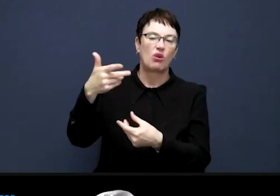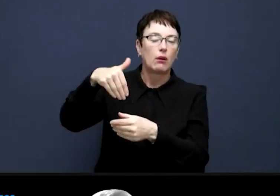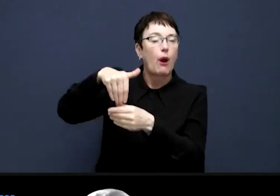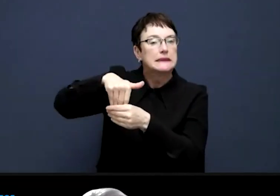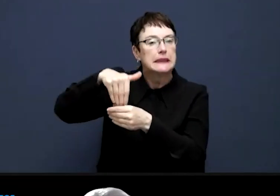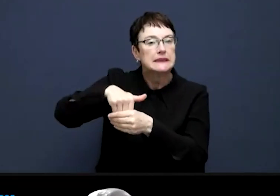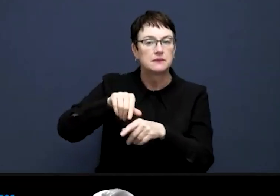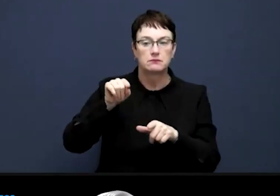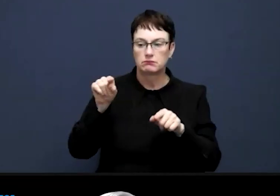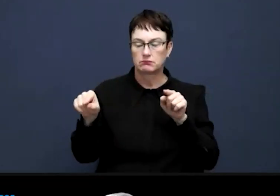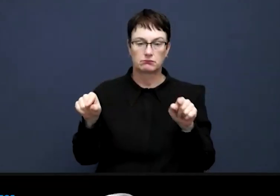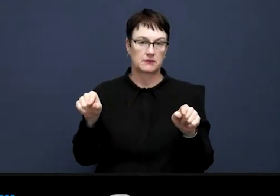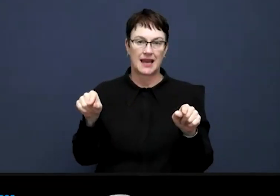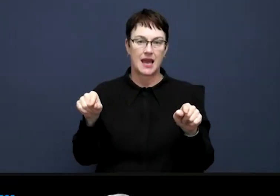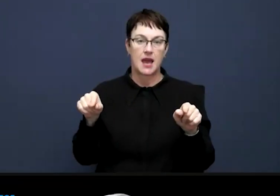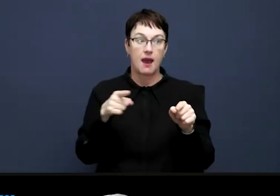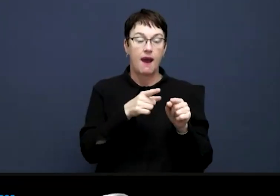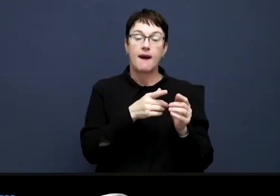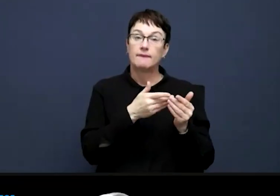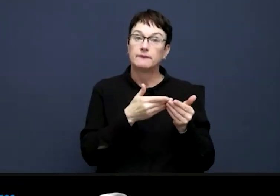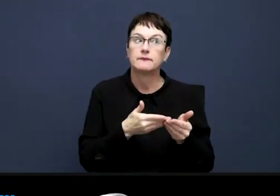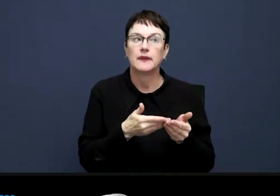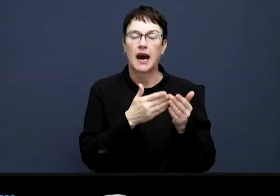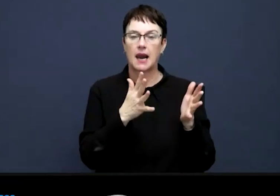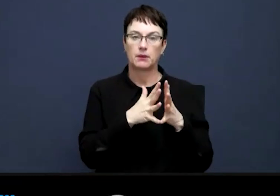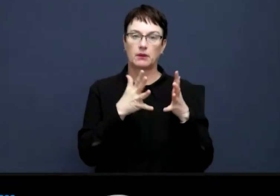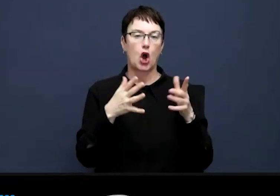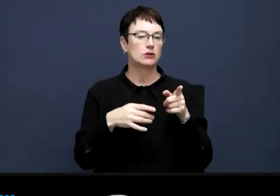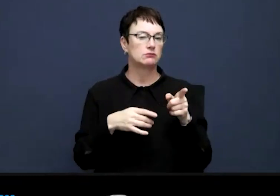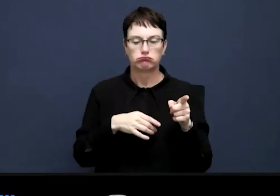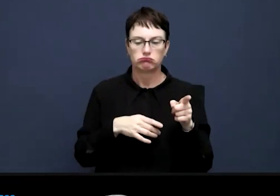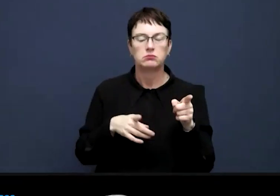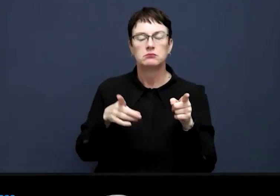is a lot less. And so there's a lot less attention paid to it.